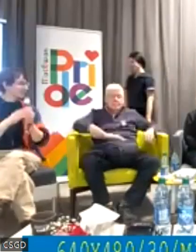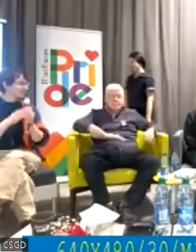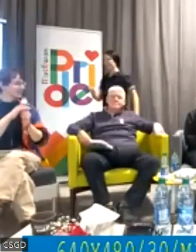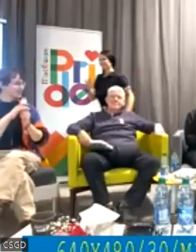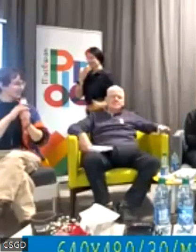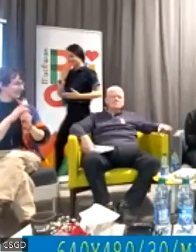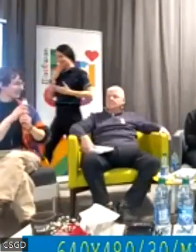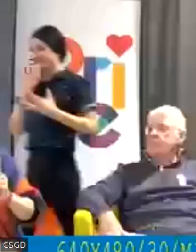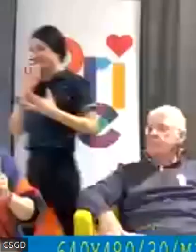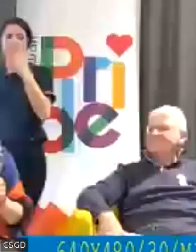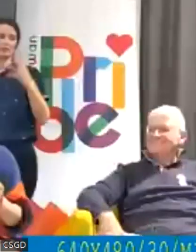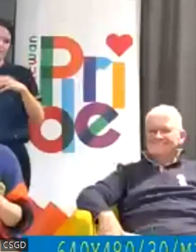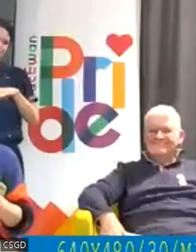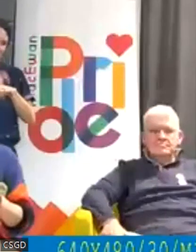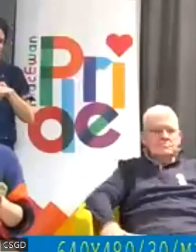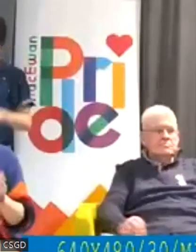Thank you very much for all your time.